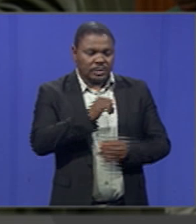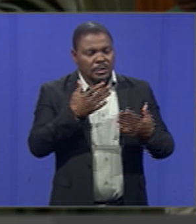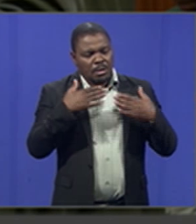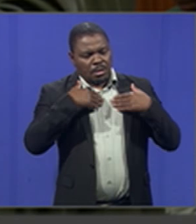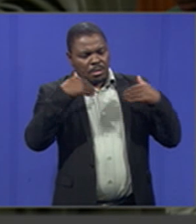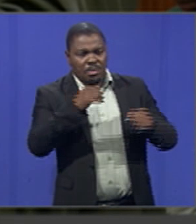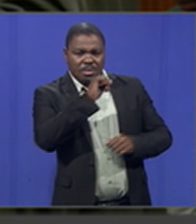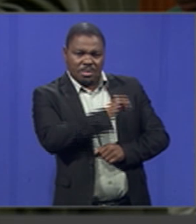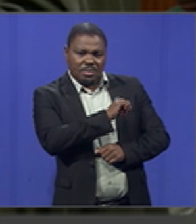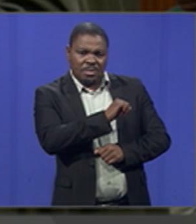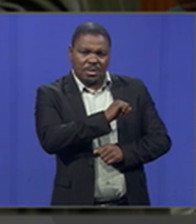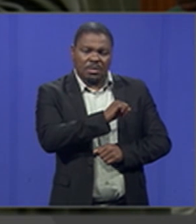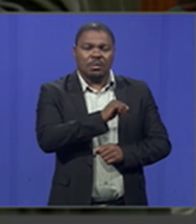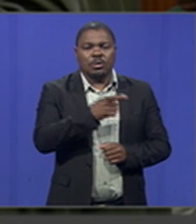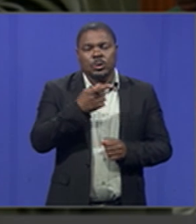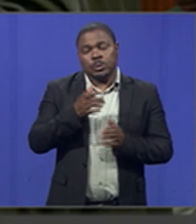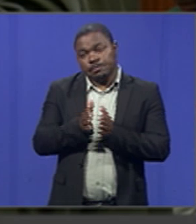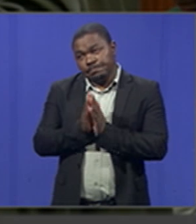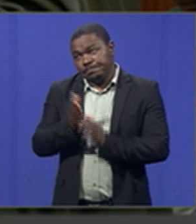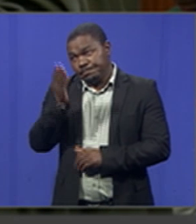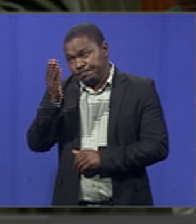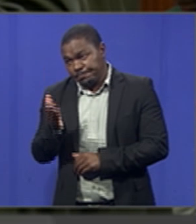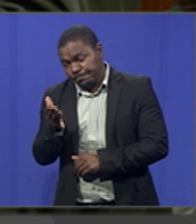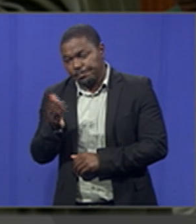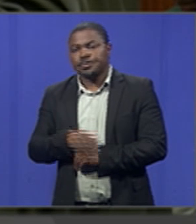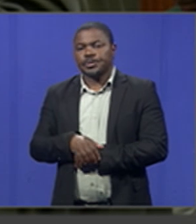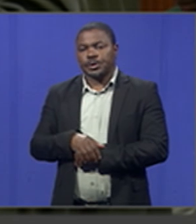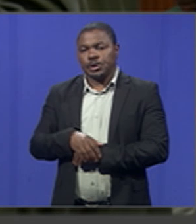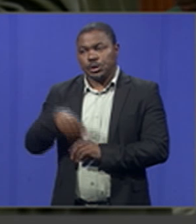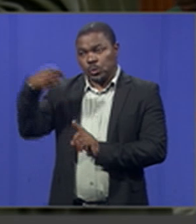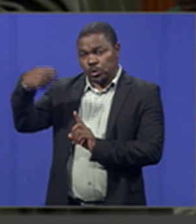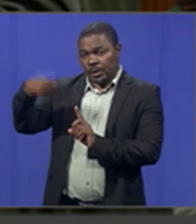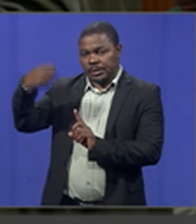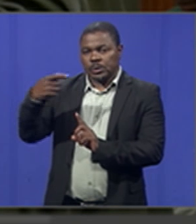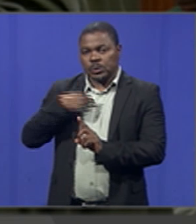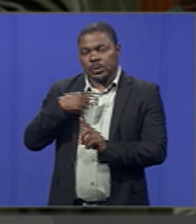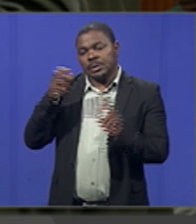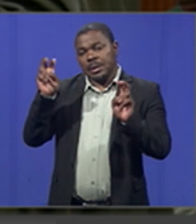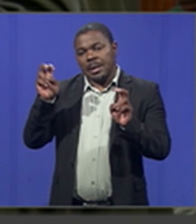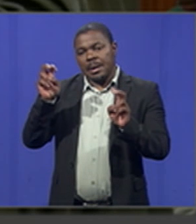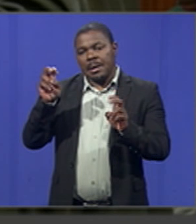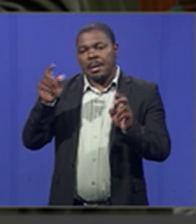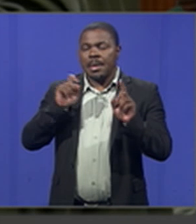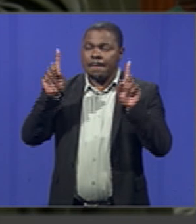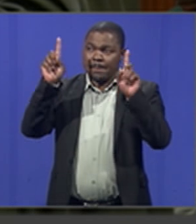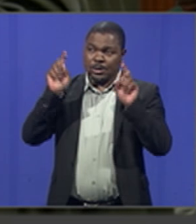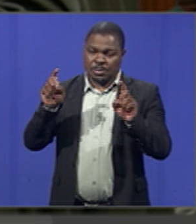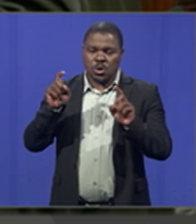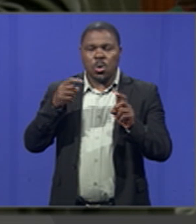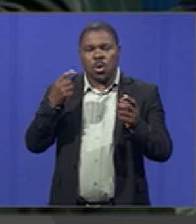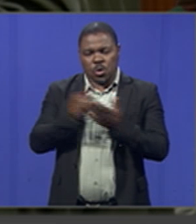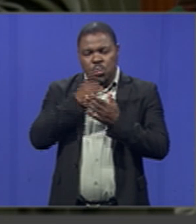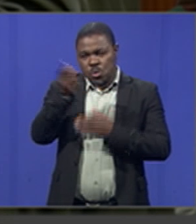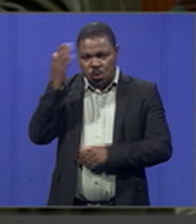condition, we would, Your Worship, rely on the principle, which is commonly known,